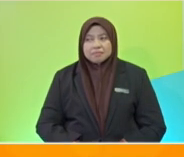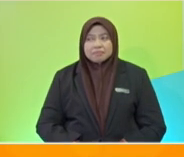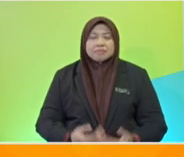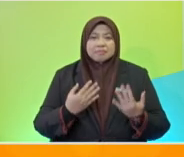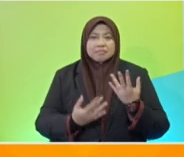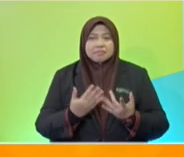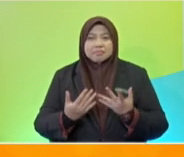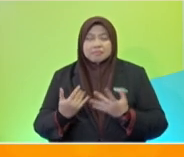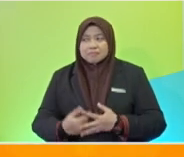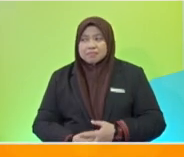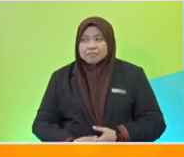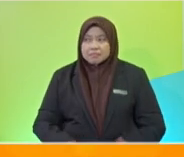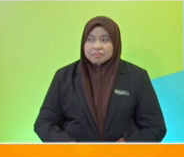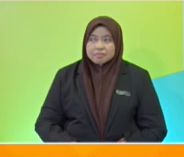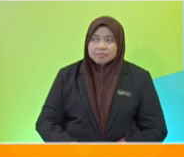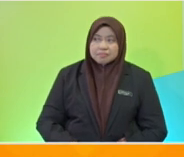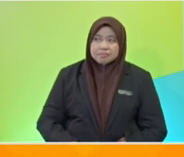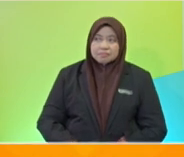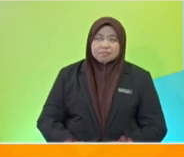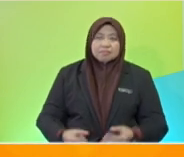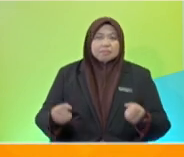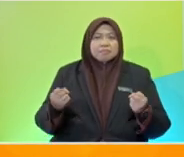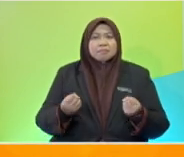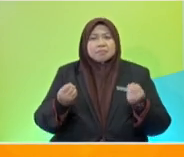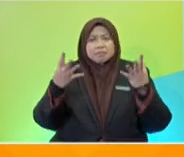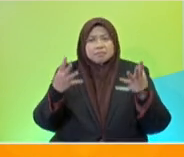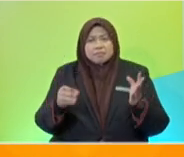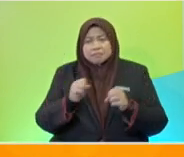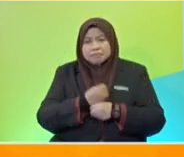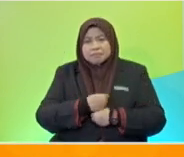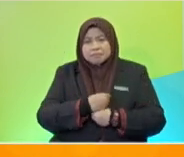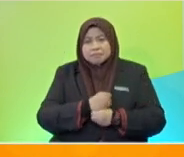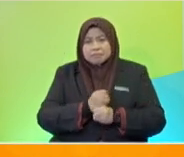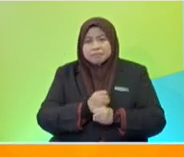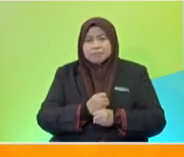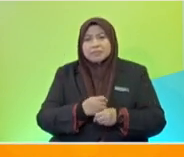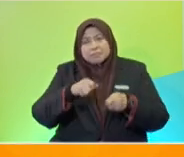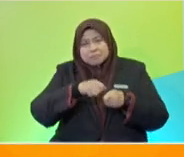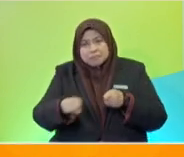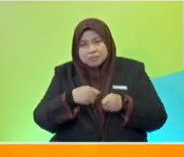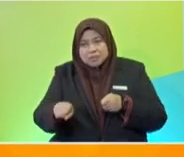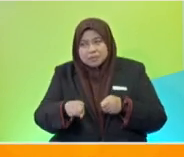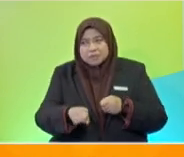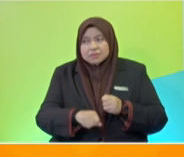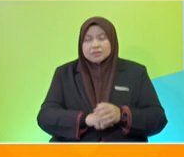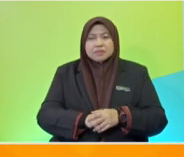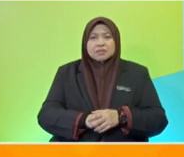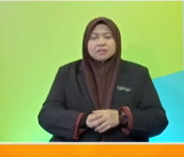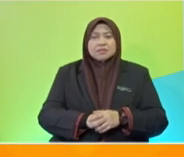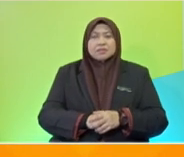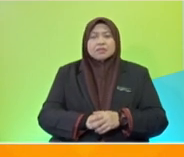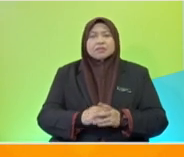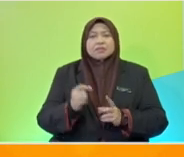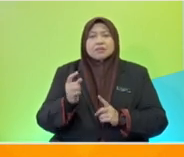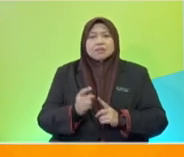fire. So fire also comes in many forms. When we light up a match, that's fire. Mm-hmm. And then